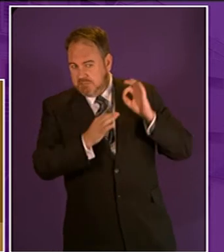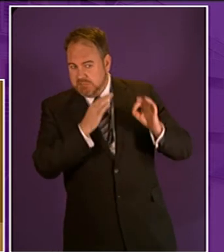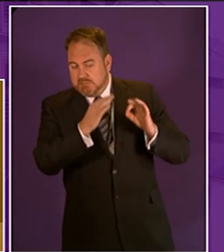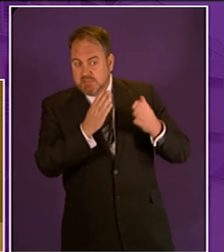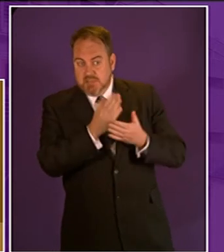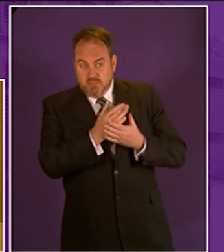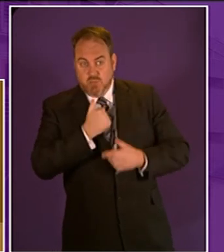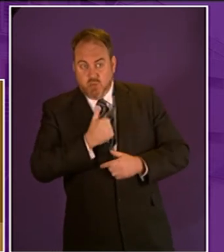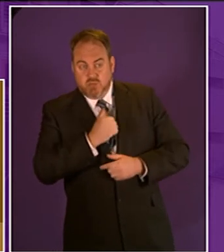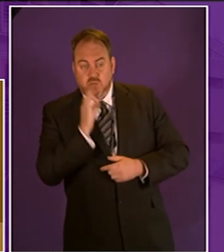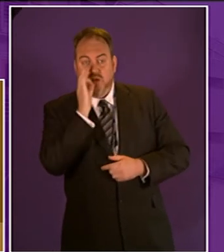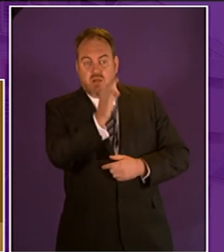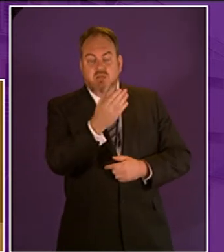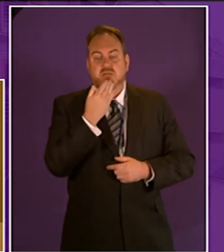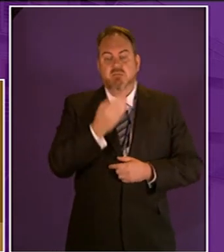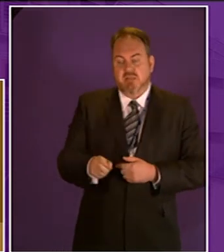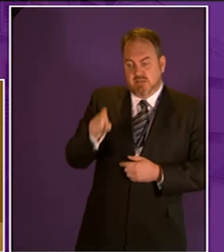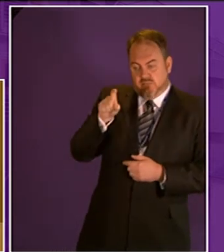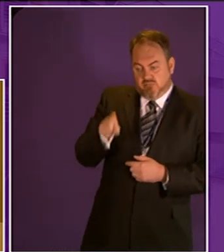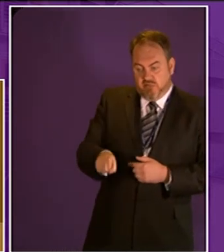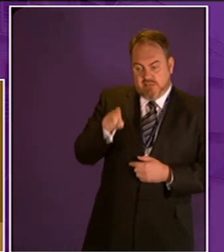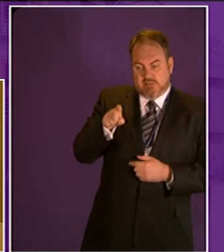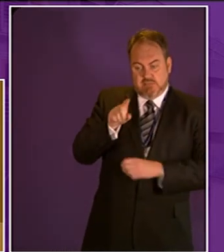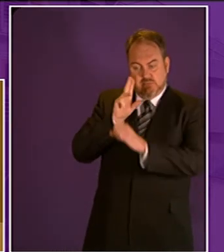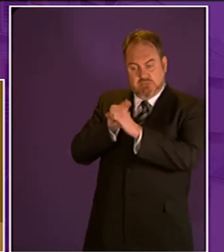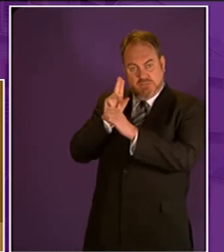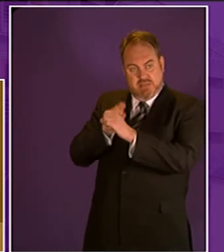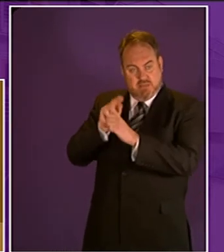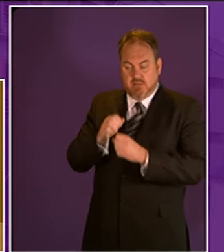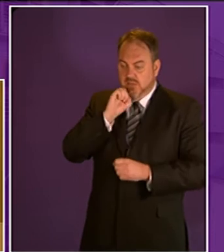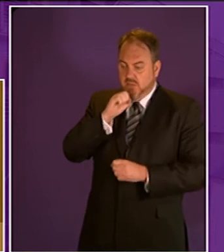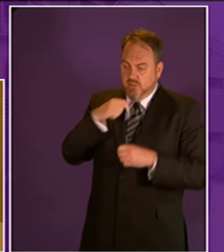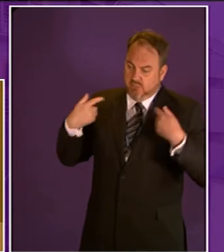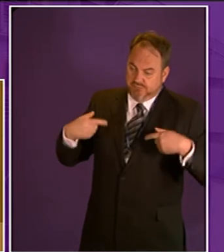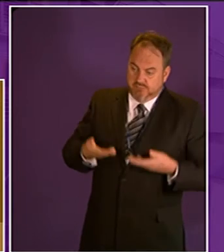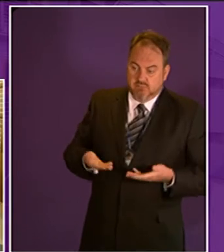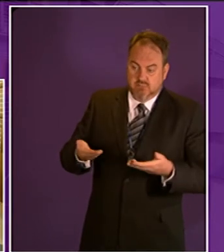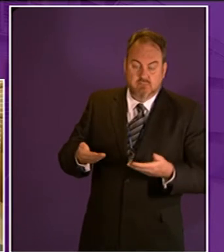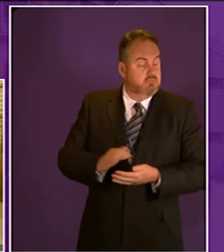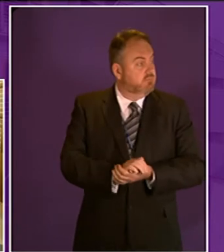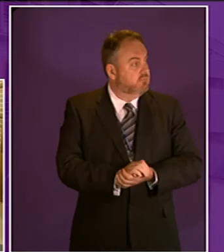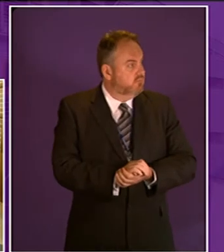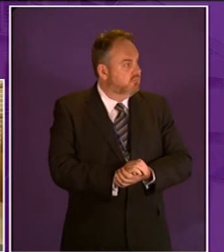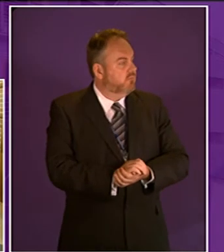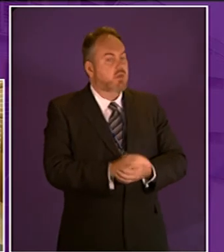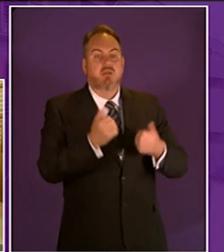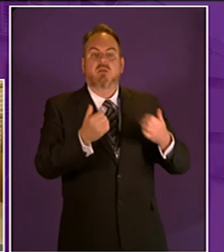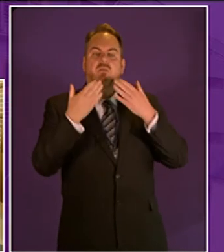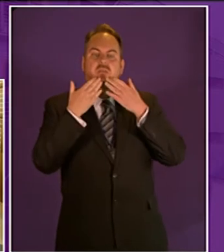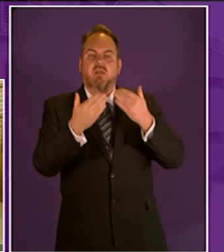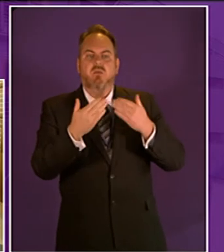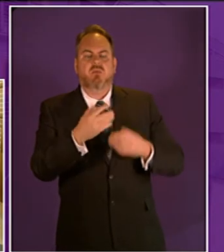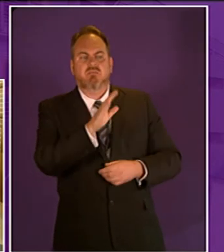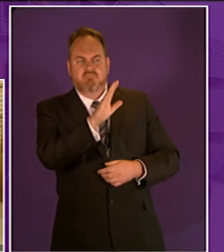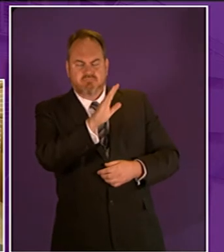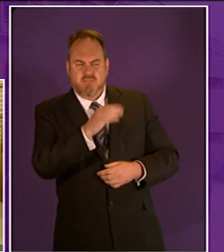ask a question to press their request to speak button now. And I call on Donald Cameron. Thank you, Presiding Officer. Can I refer to my